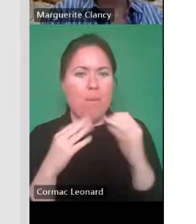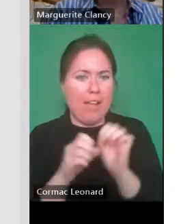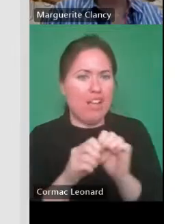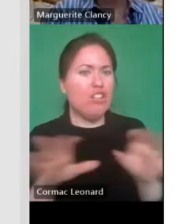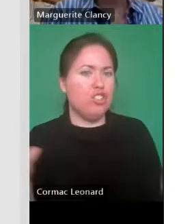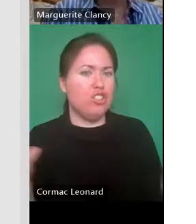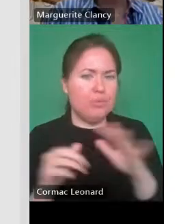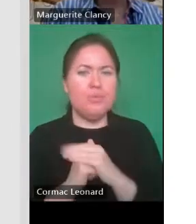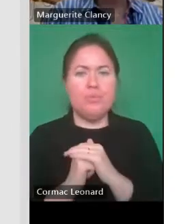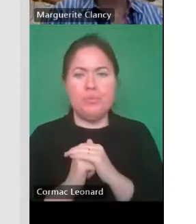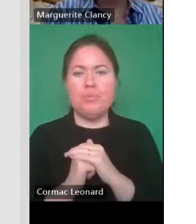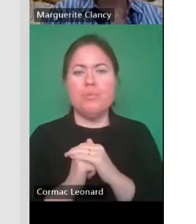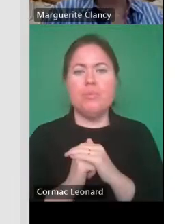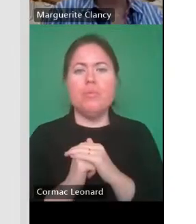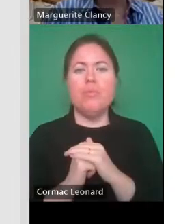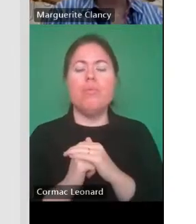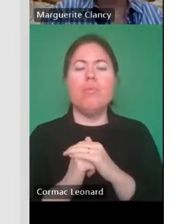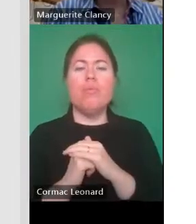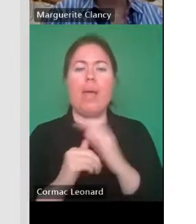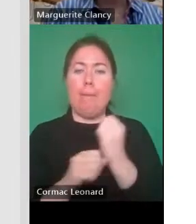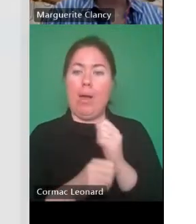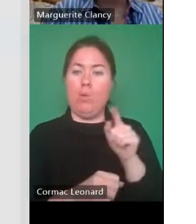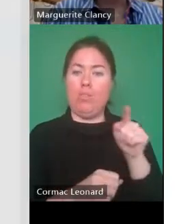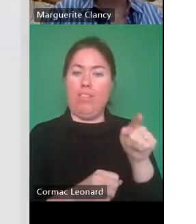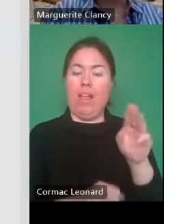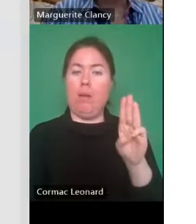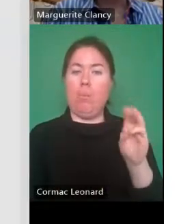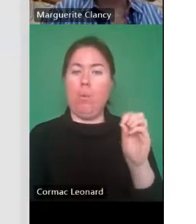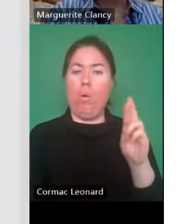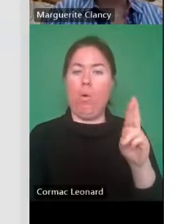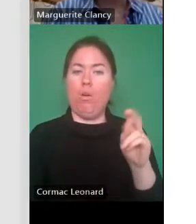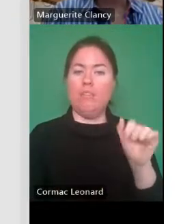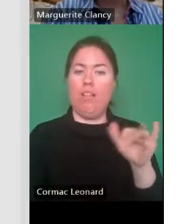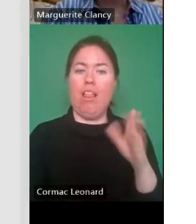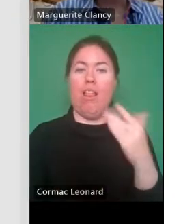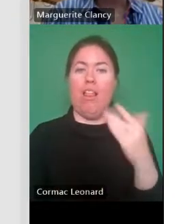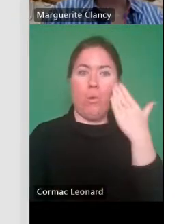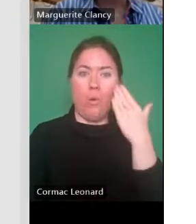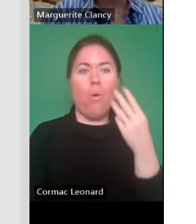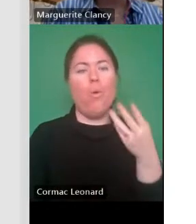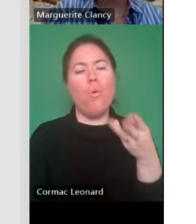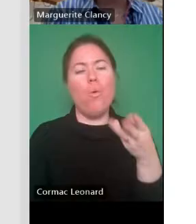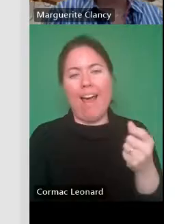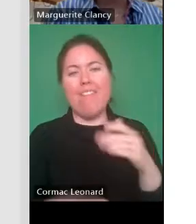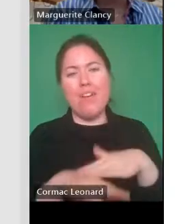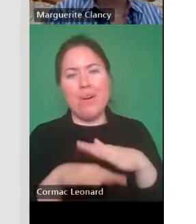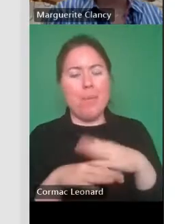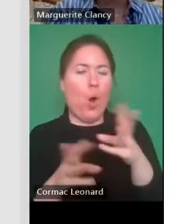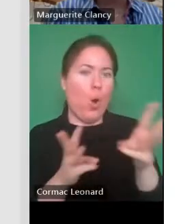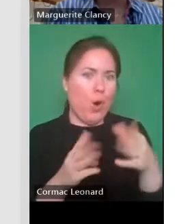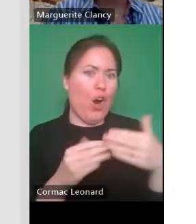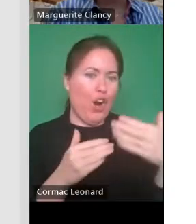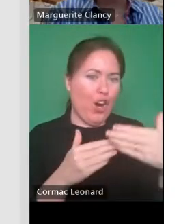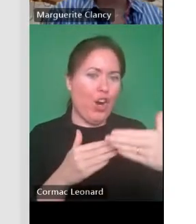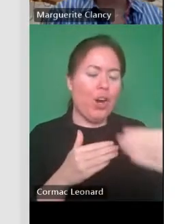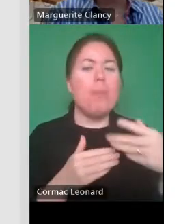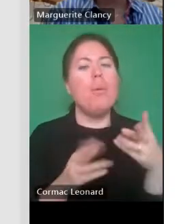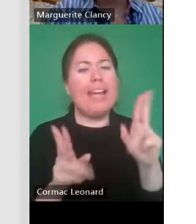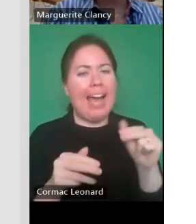the message out on the portal. We know there will be further work. We will come back and we can do